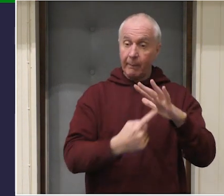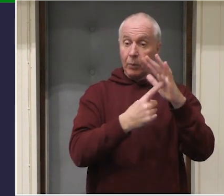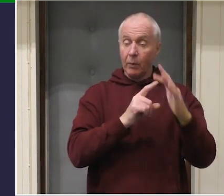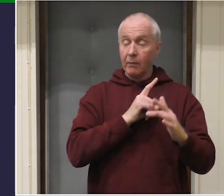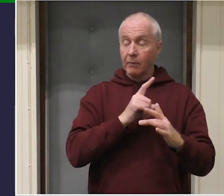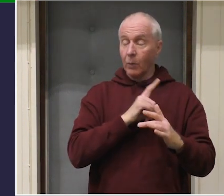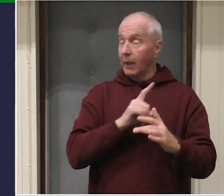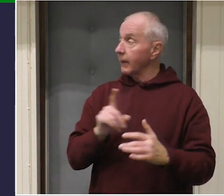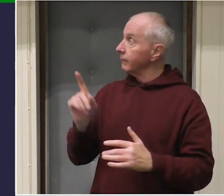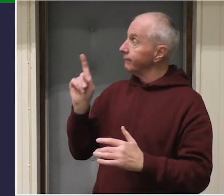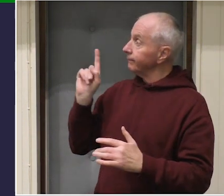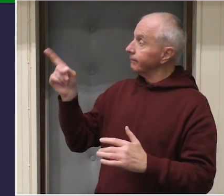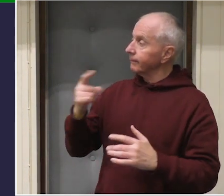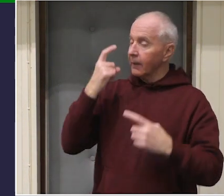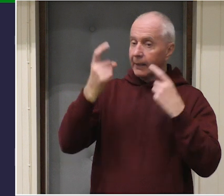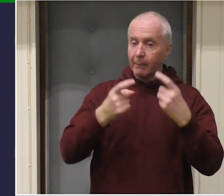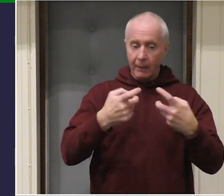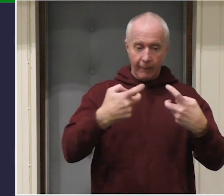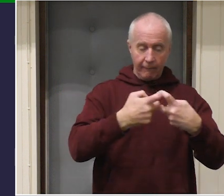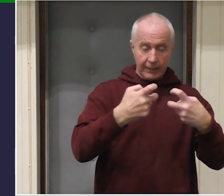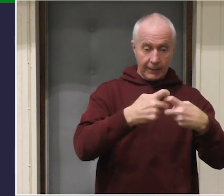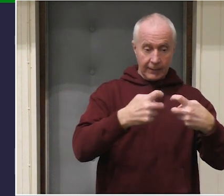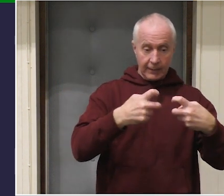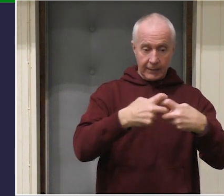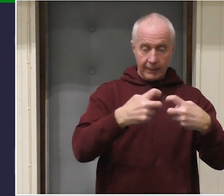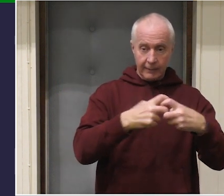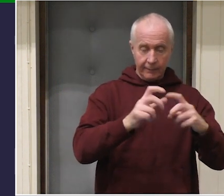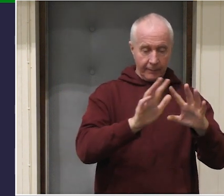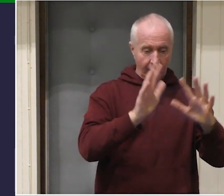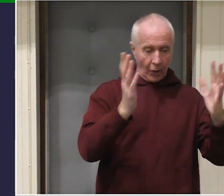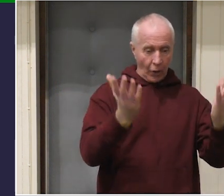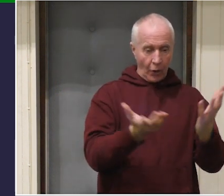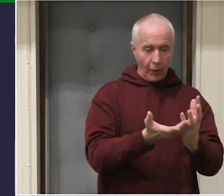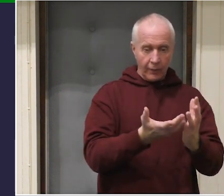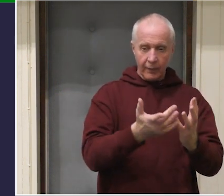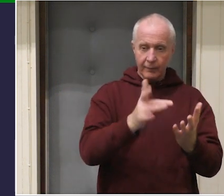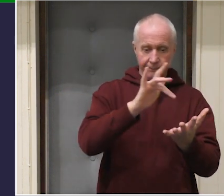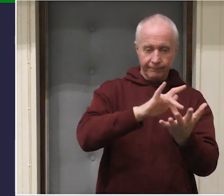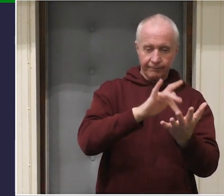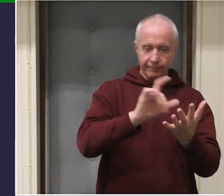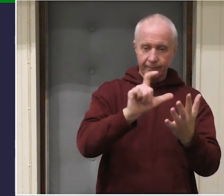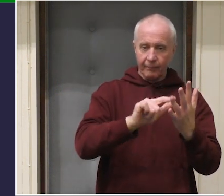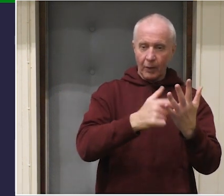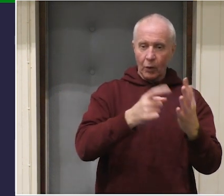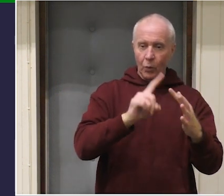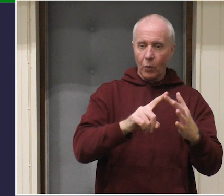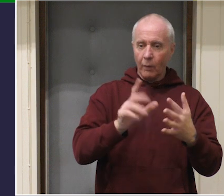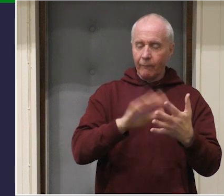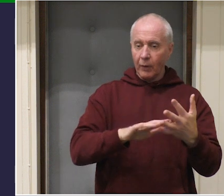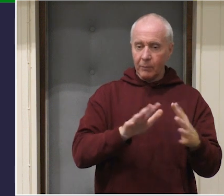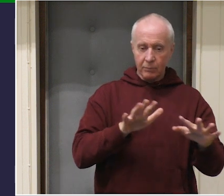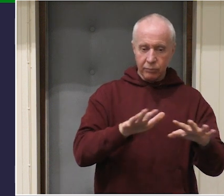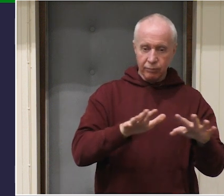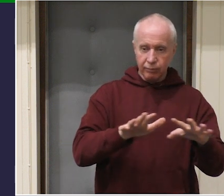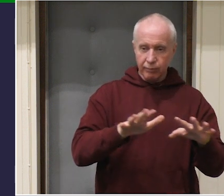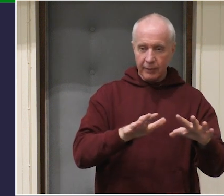think about the physics of the Earth, a lot of what we know about the core of the Earth is from seismology, the study